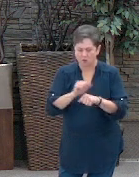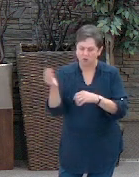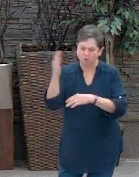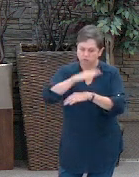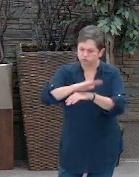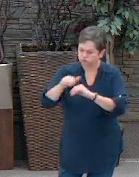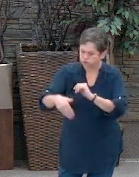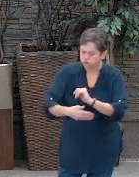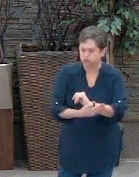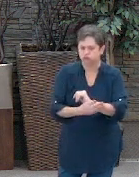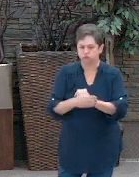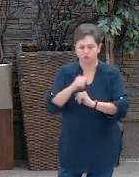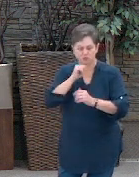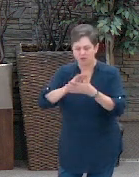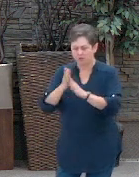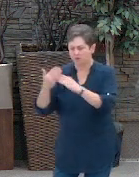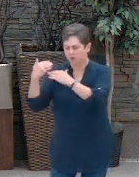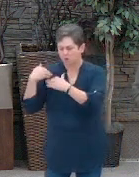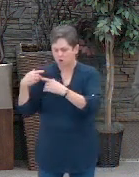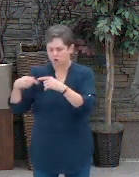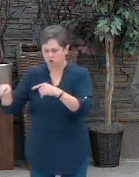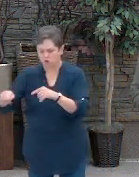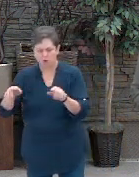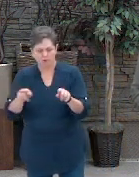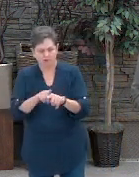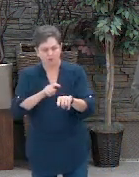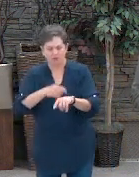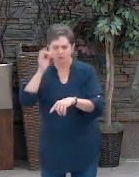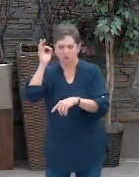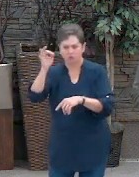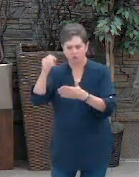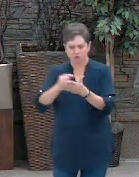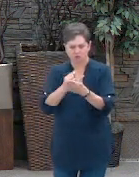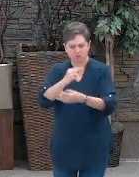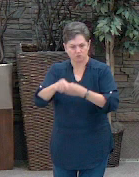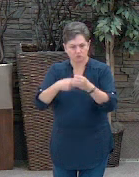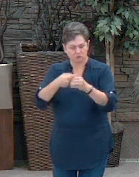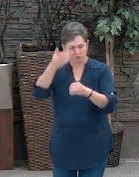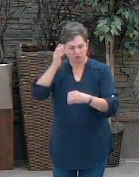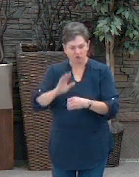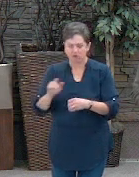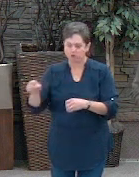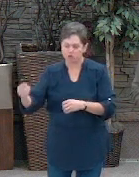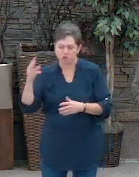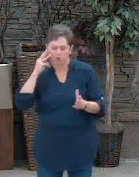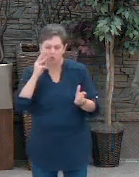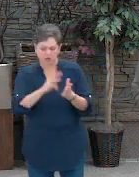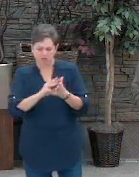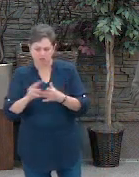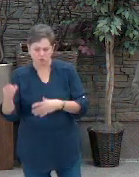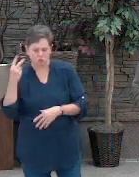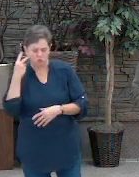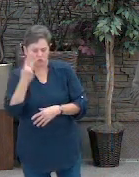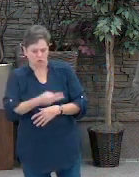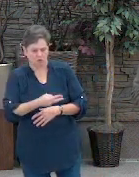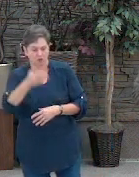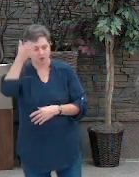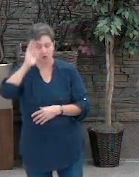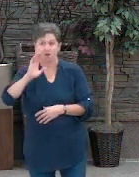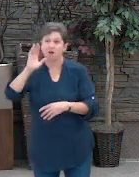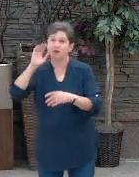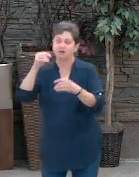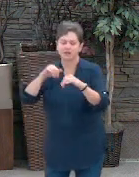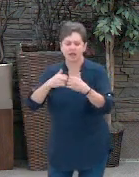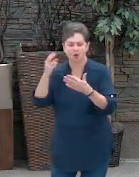day in order not to be a burden to anyone while we preached the gospel of God to you. You were witnesses, and so is God, of how